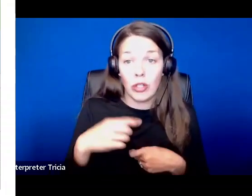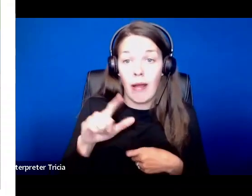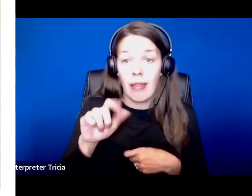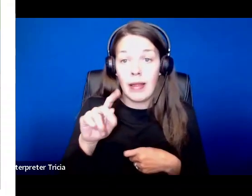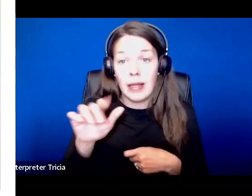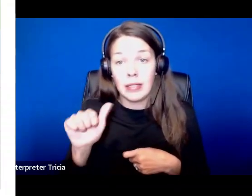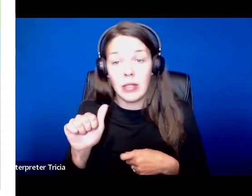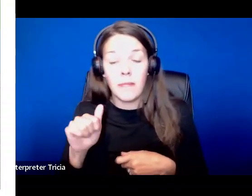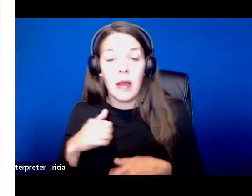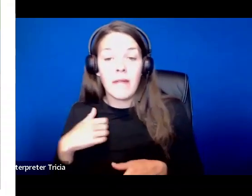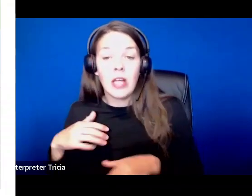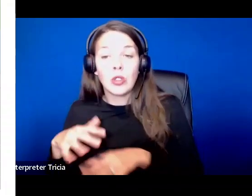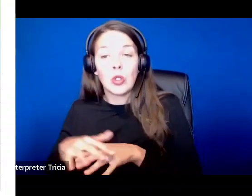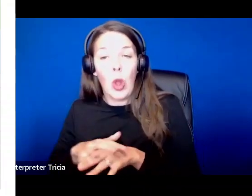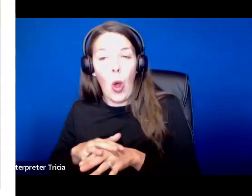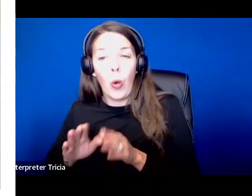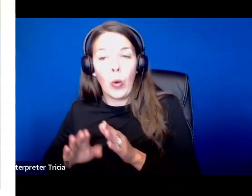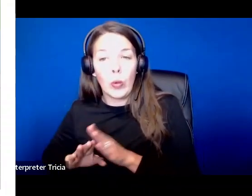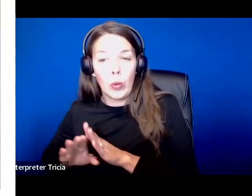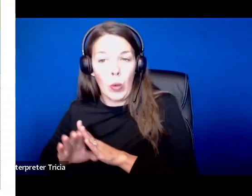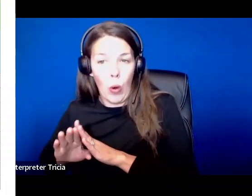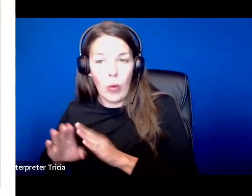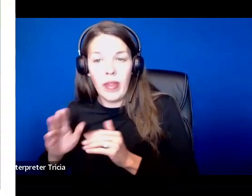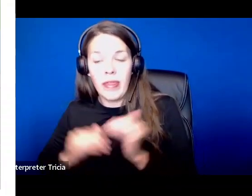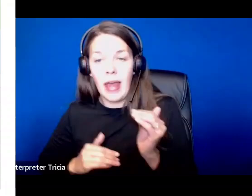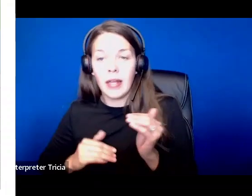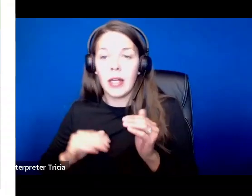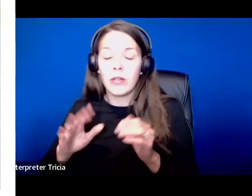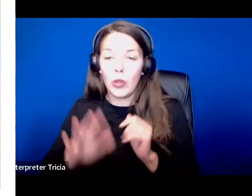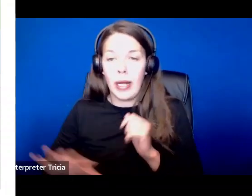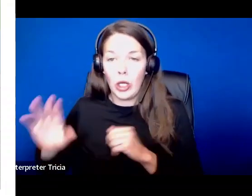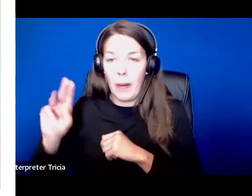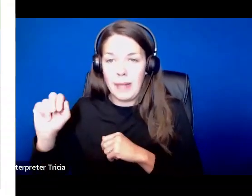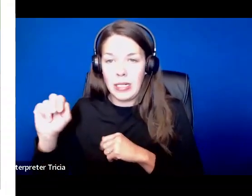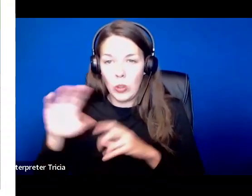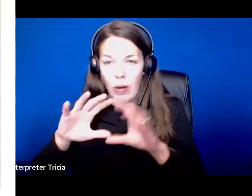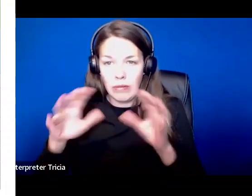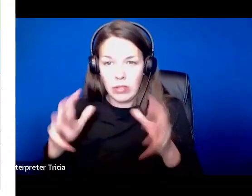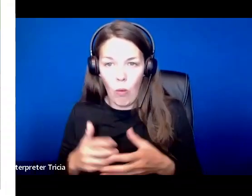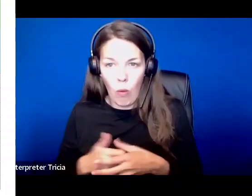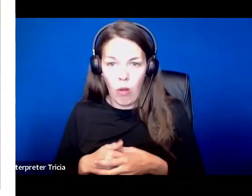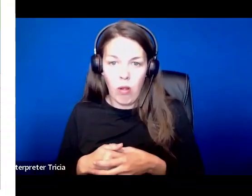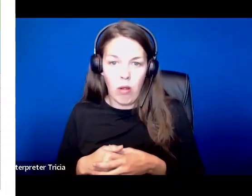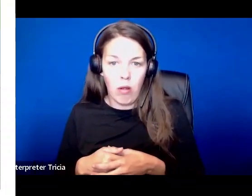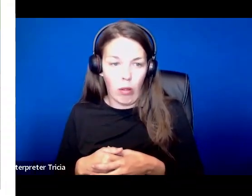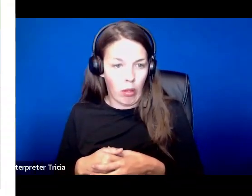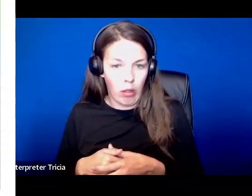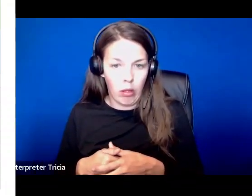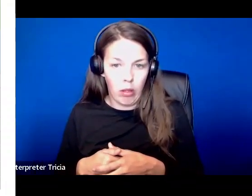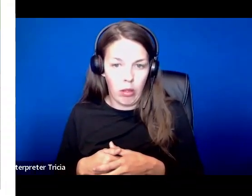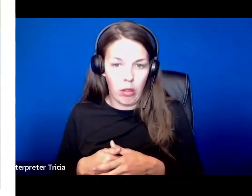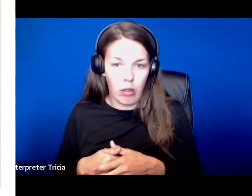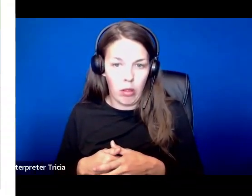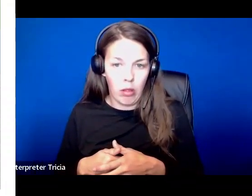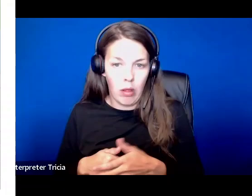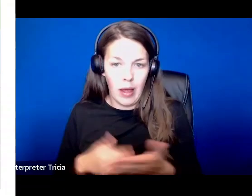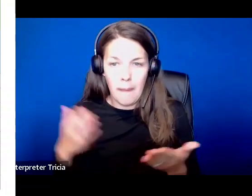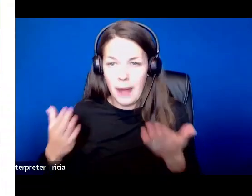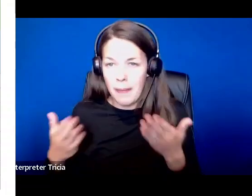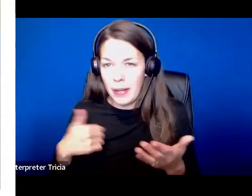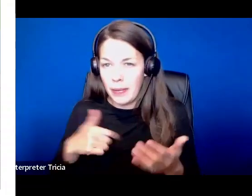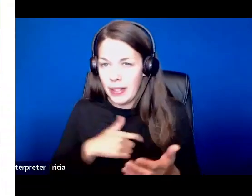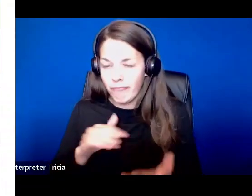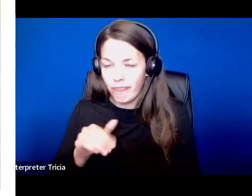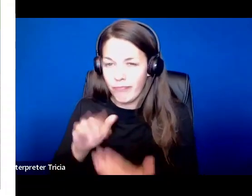had slower growth than greater Minnesota as a whole. So that's something that maybe could be